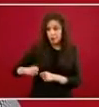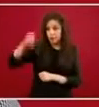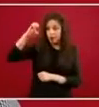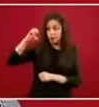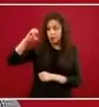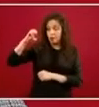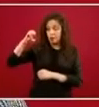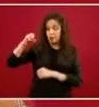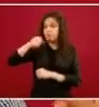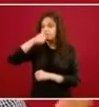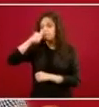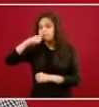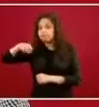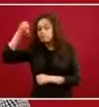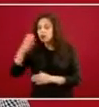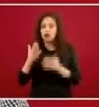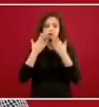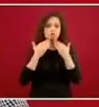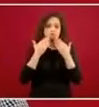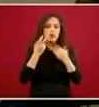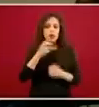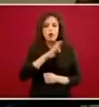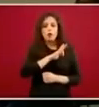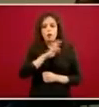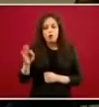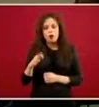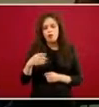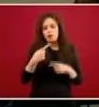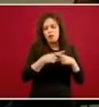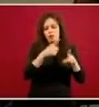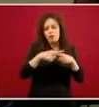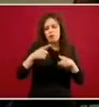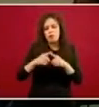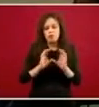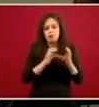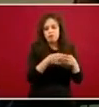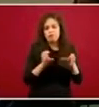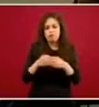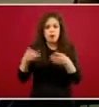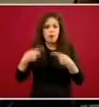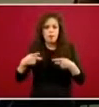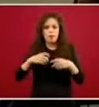present in people of all ages, not necessarily senior citizens.